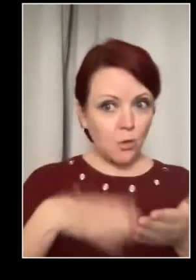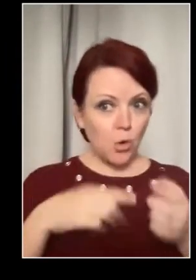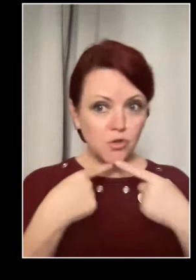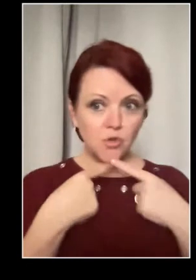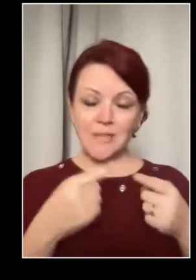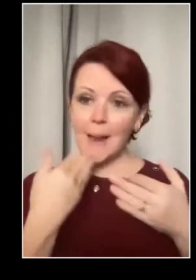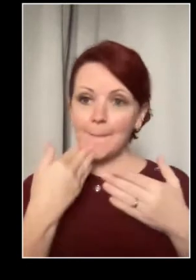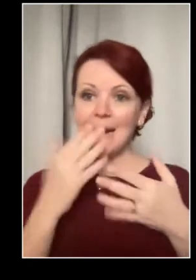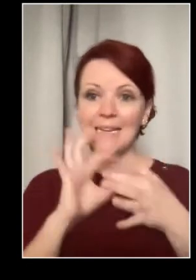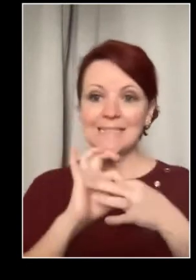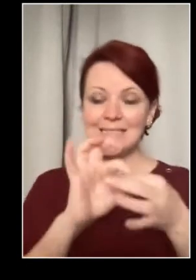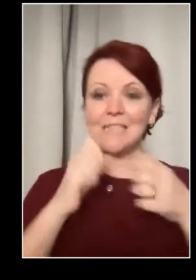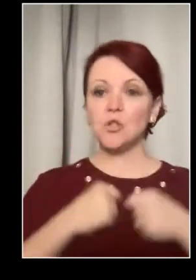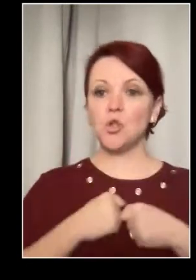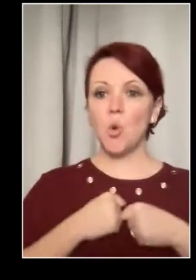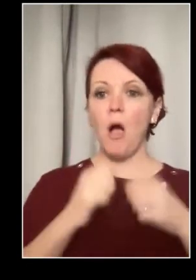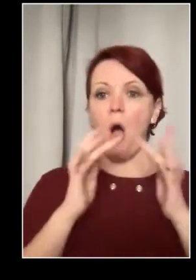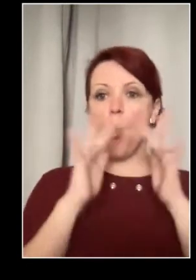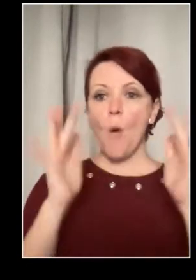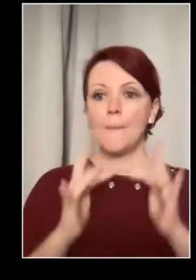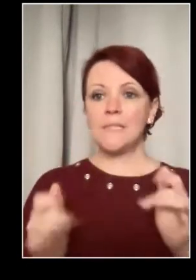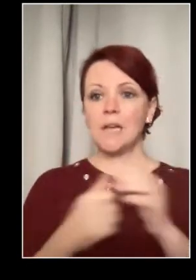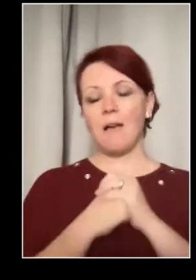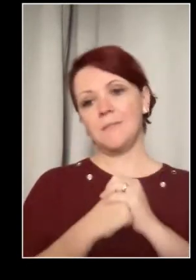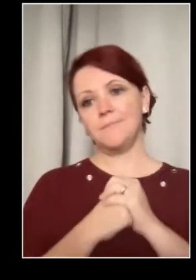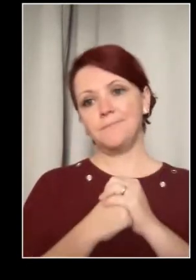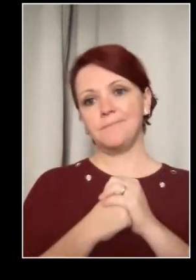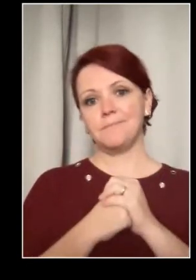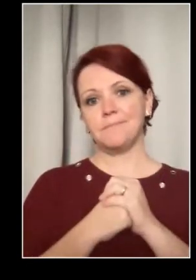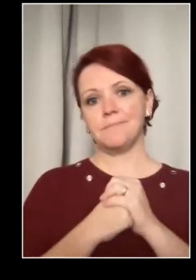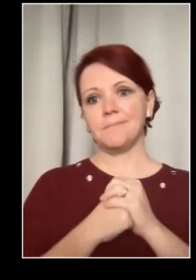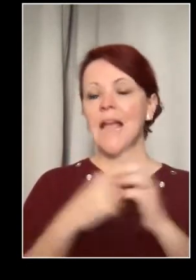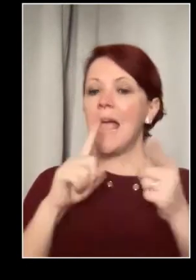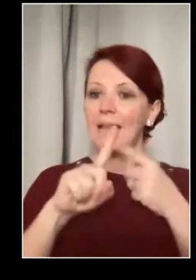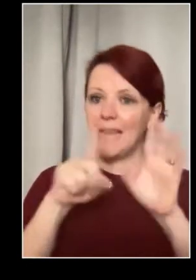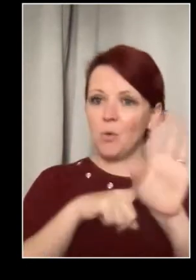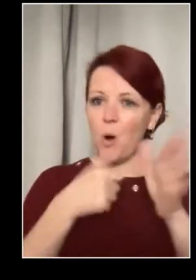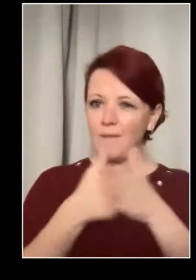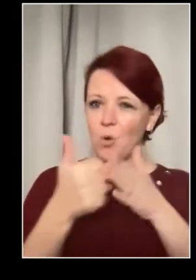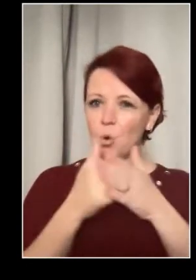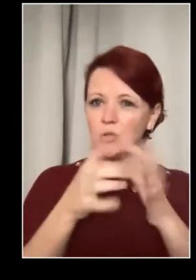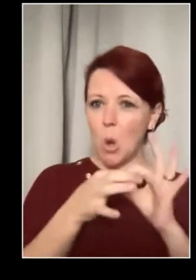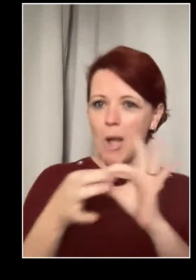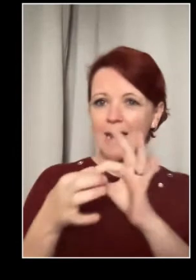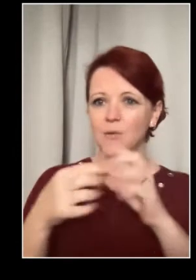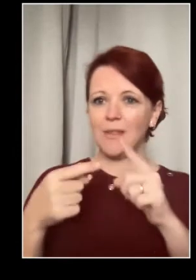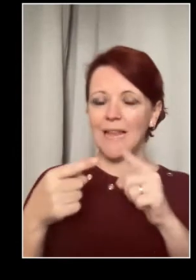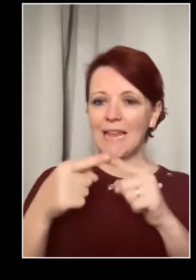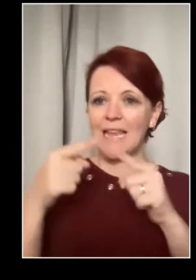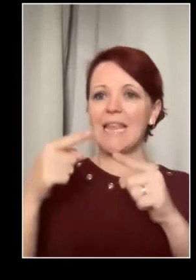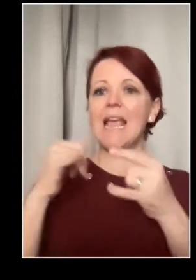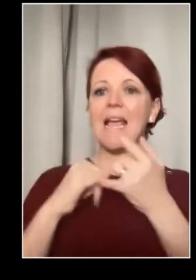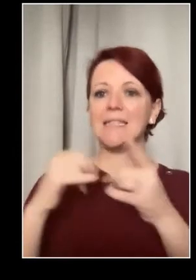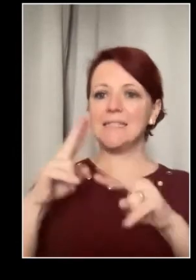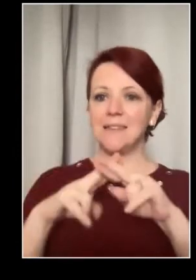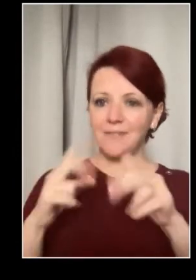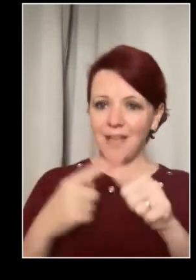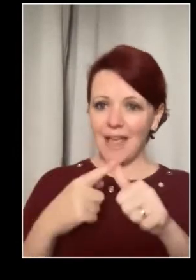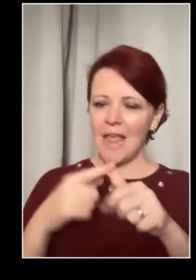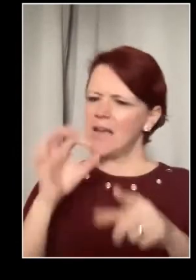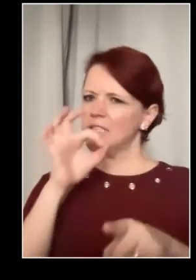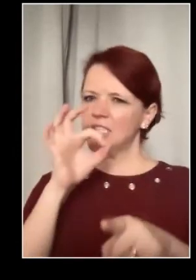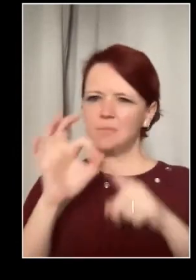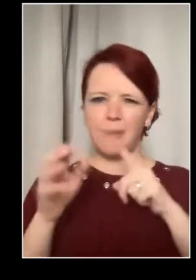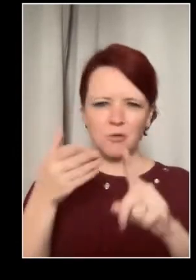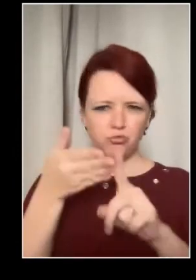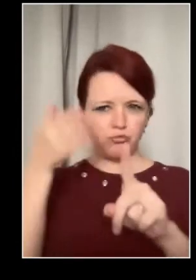our website and get in touch. And if that wasn't enough, EY have partnered with the ESFA in a special recognition award that will be presented